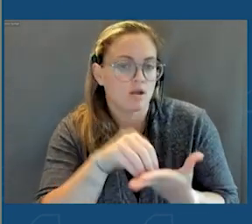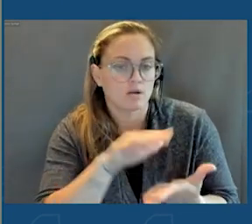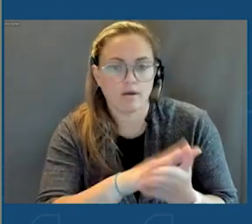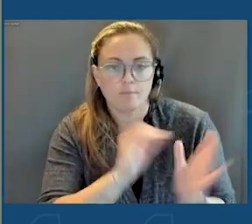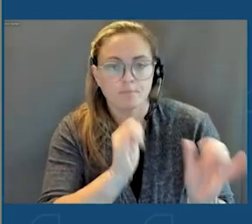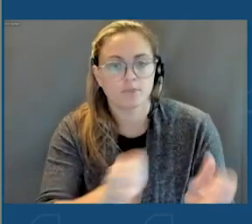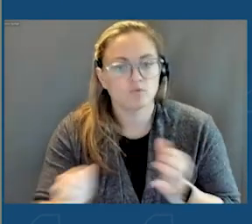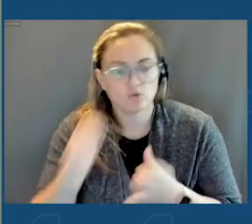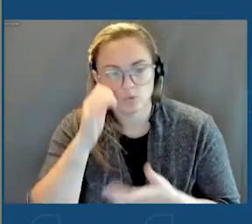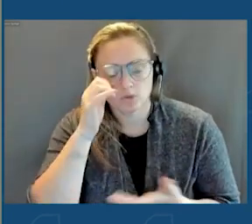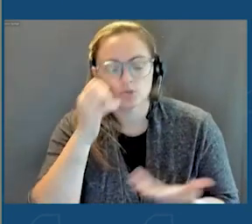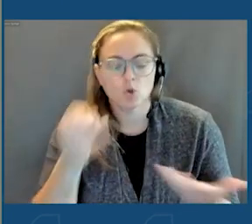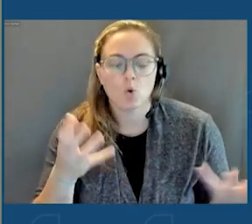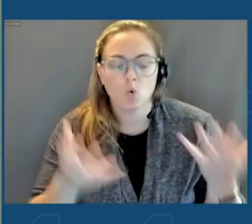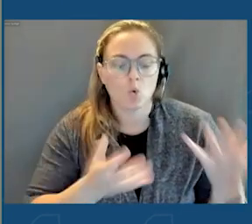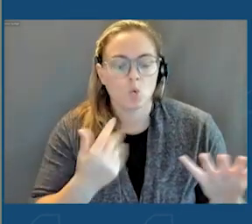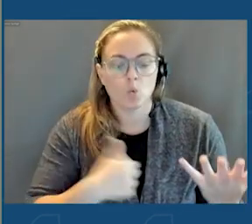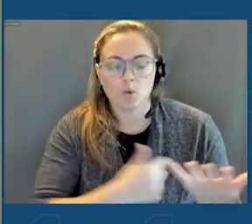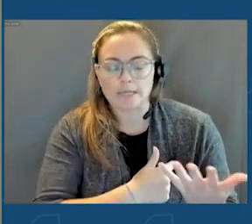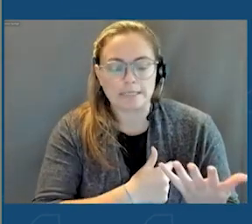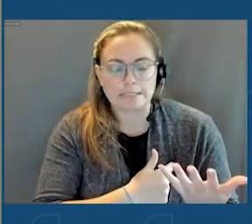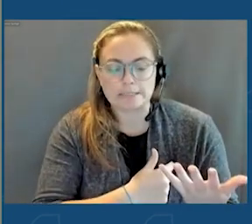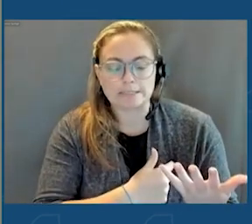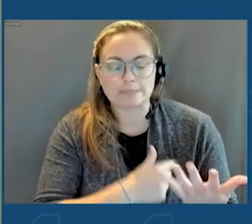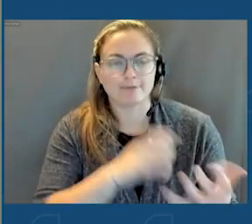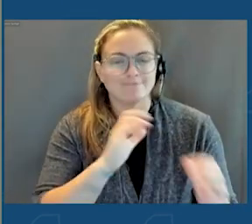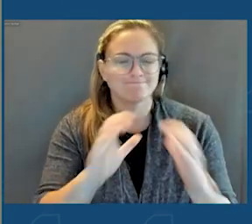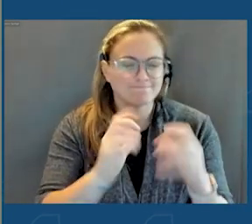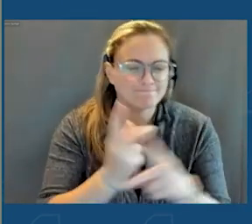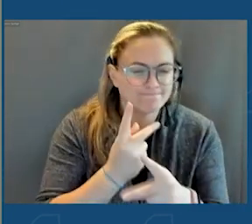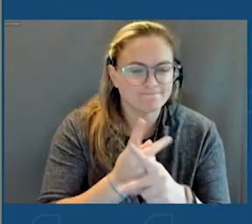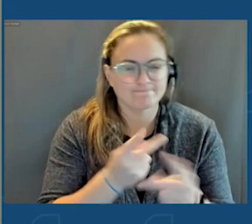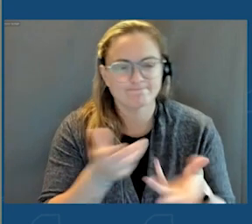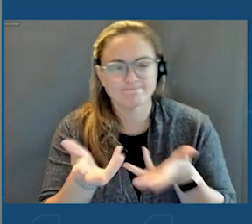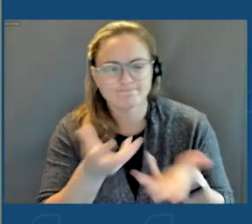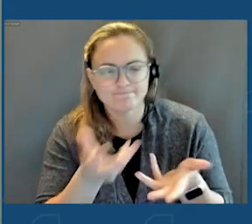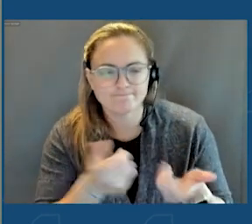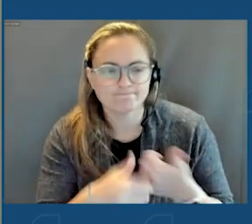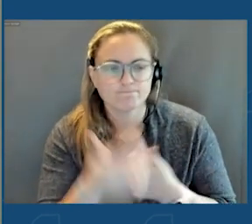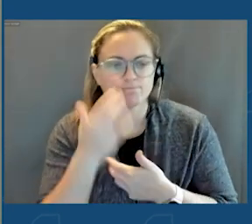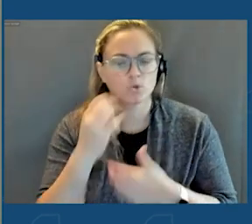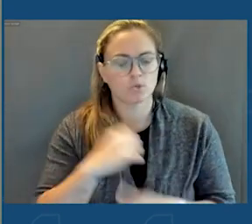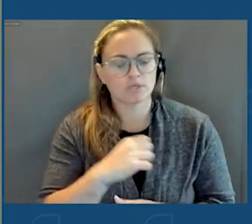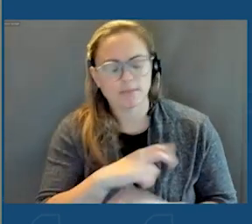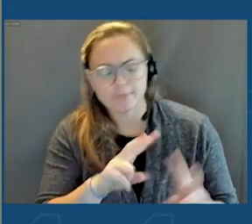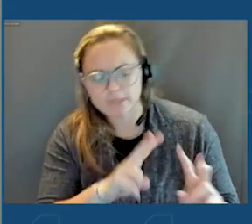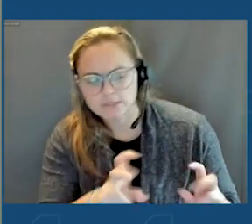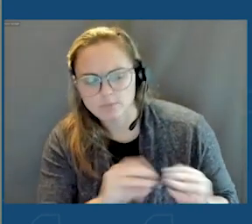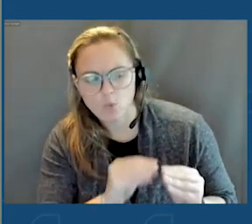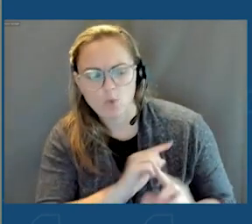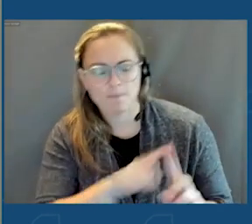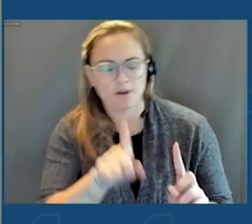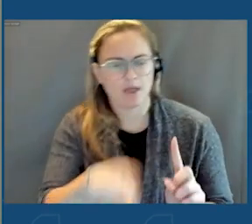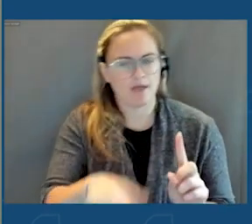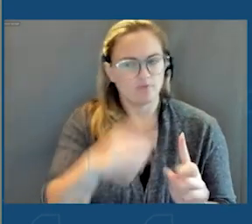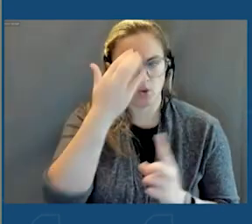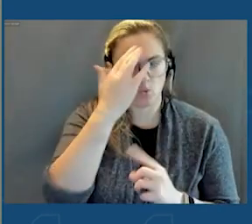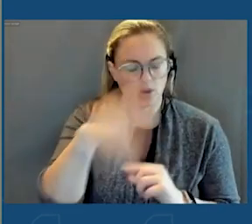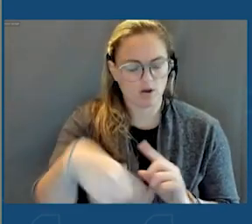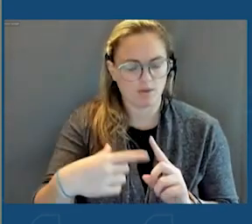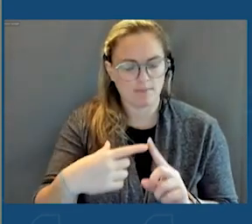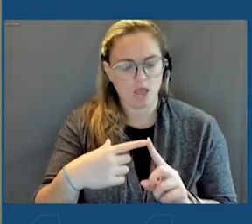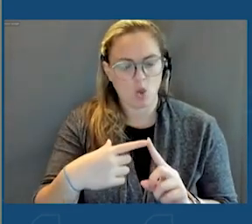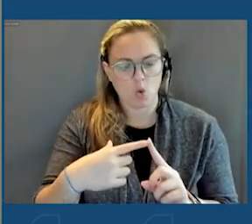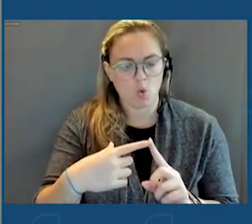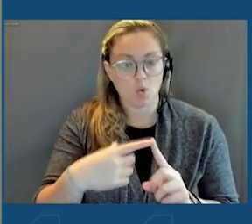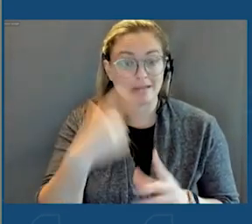individuals. So we've been having conversations, but I know the Assembly's looking at it. I also have to be cognizant of the extraordinary